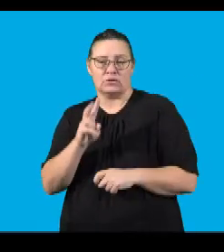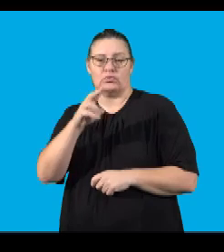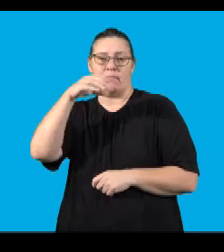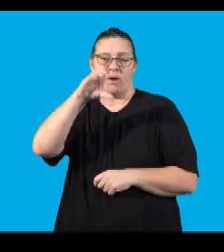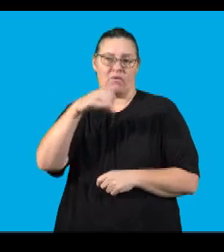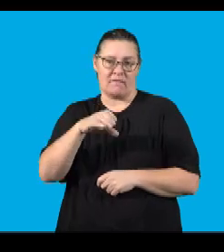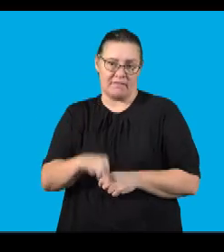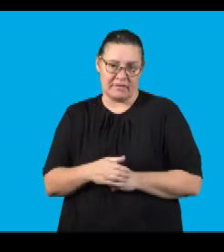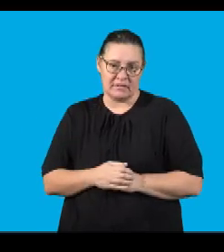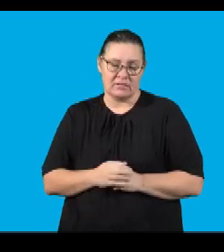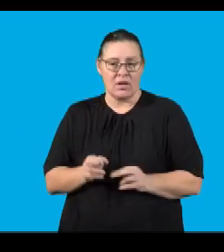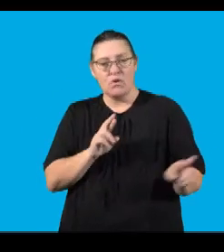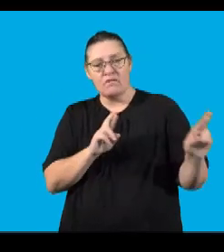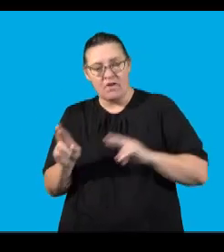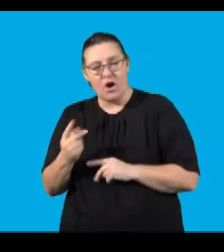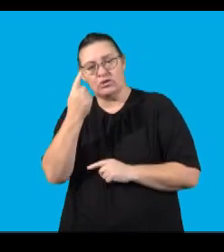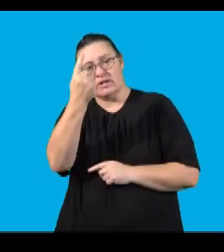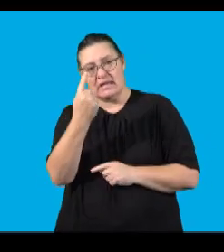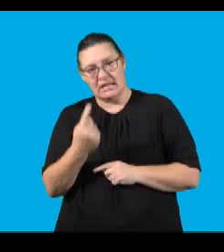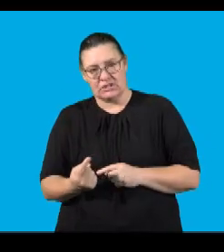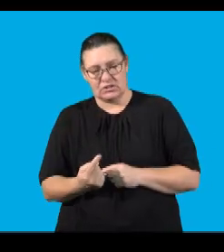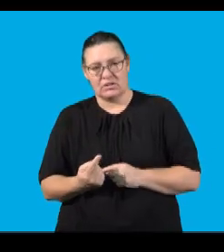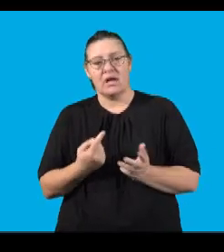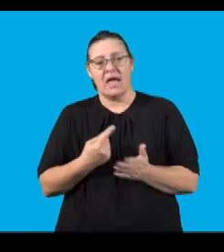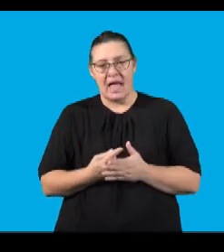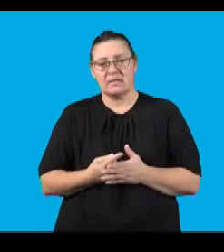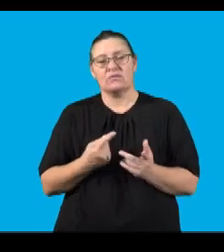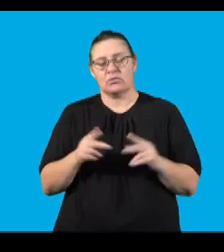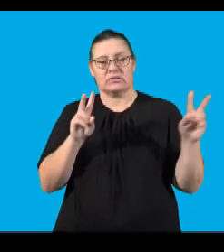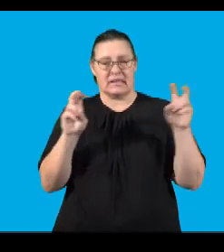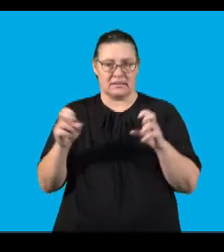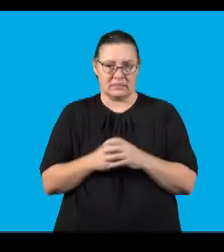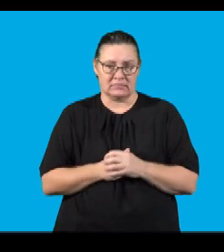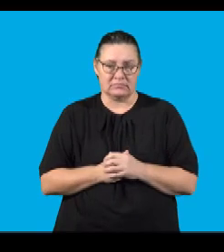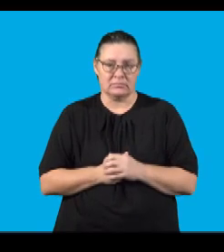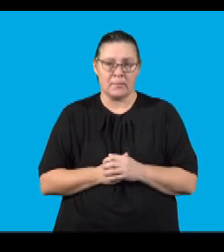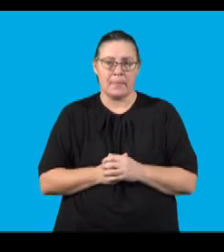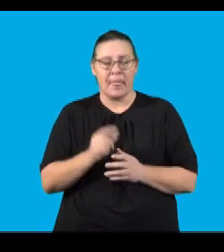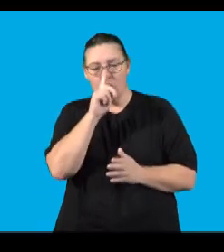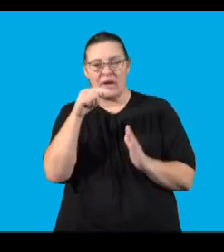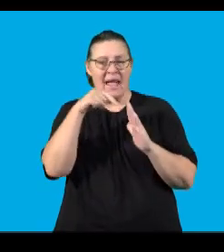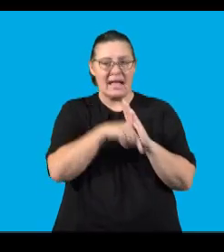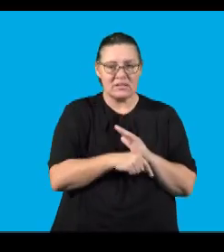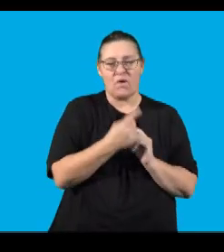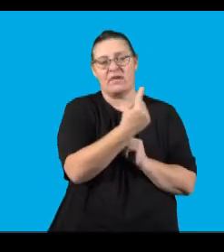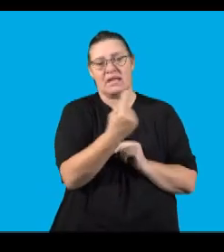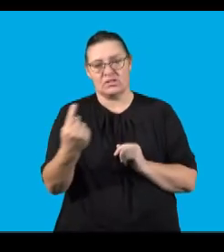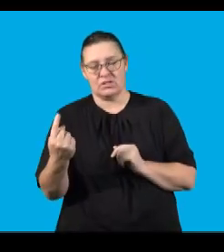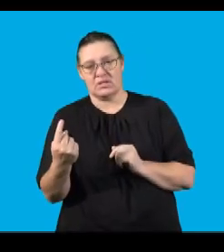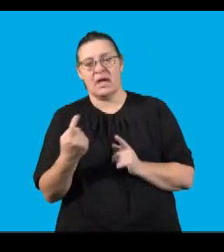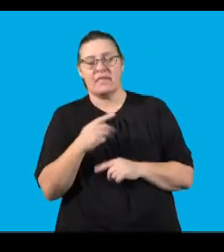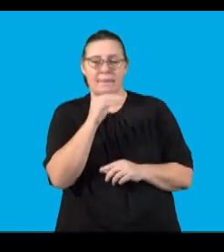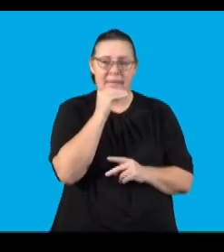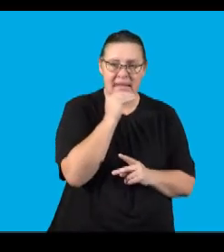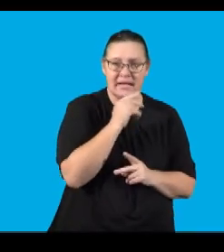2 paragraphs. So you will refer to each of those paragraphs and to the title. Look at the essence of each of these elements,